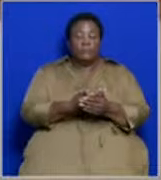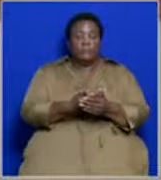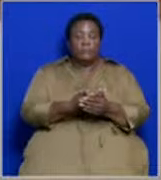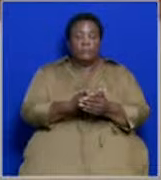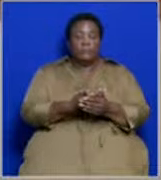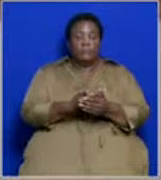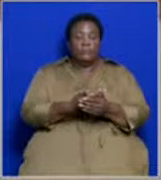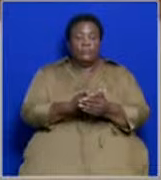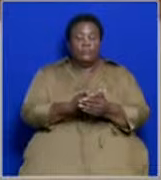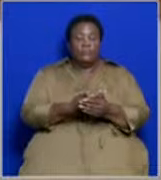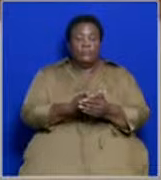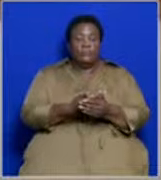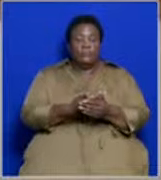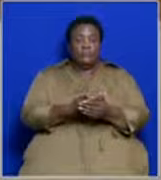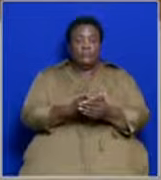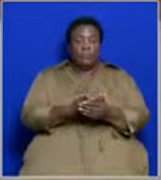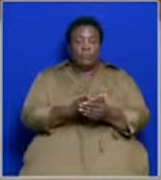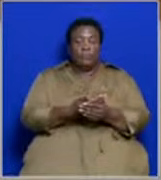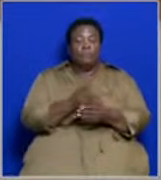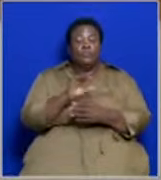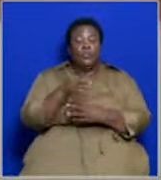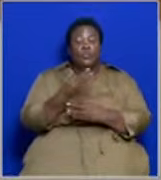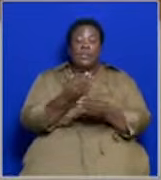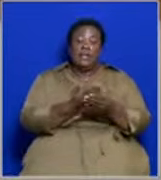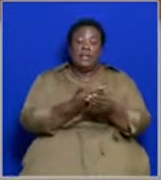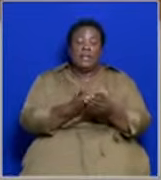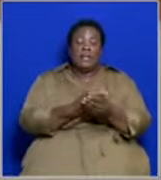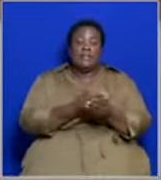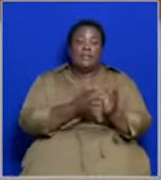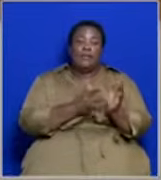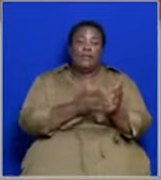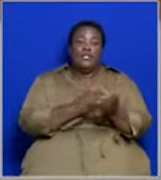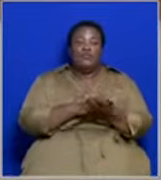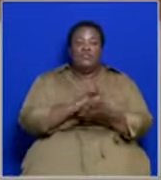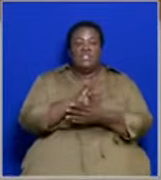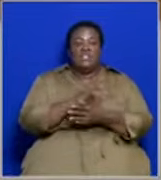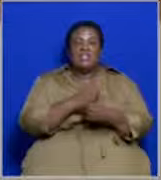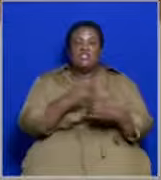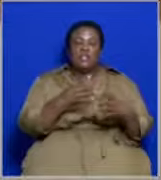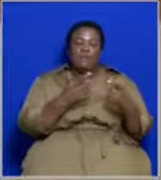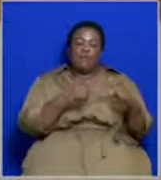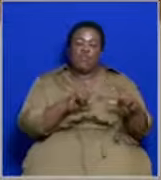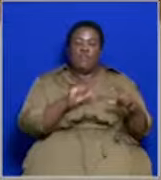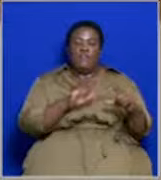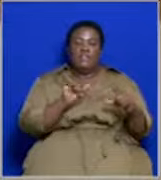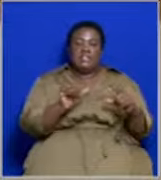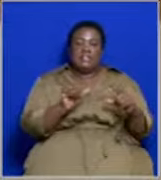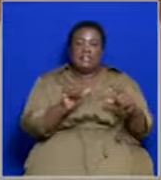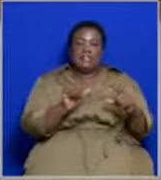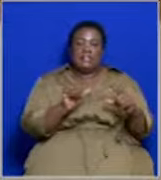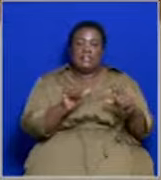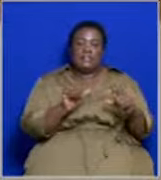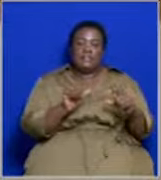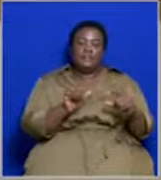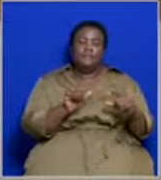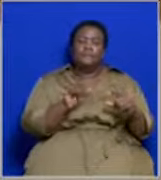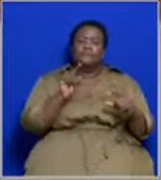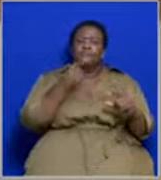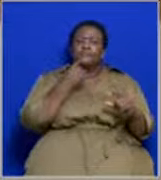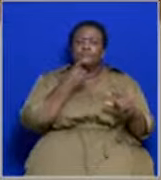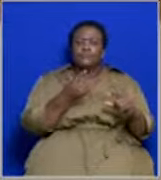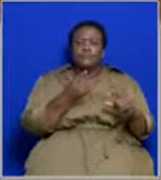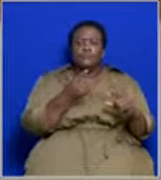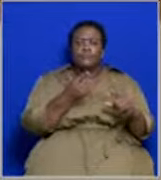That third case at page 14, starting from paragraph 56, you say it's the